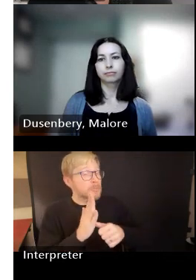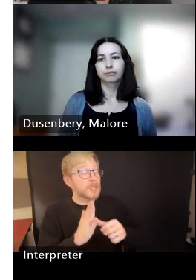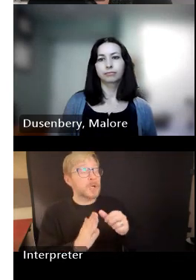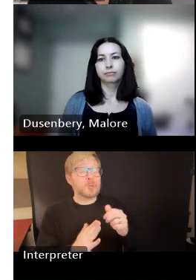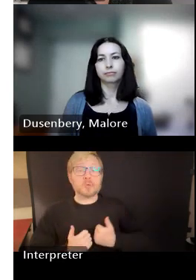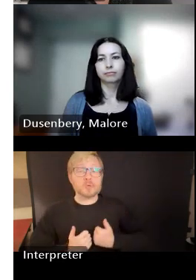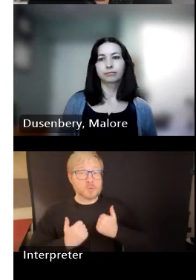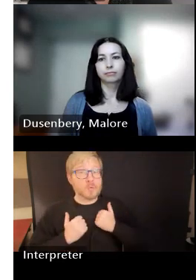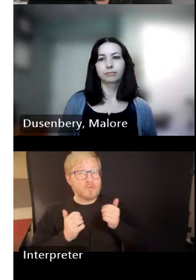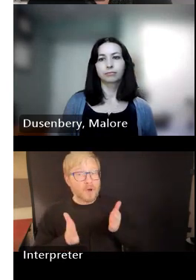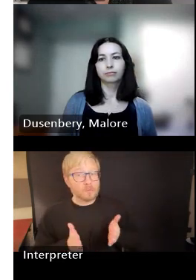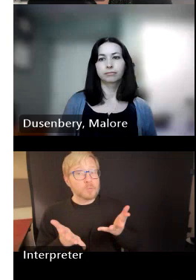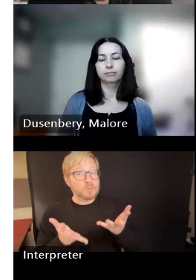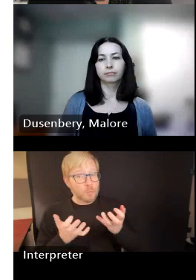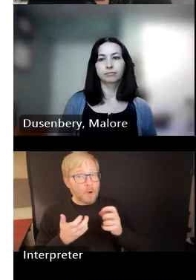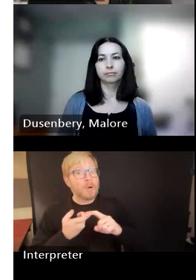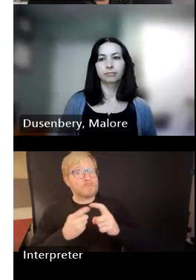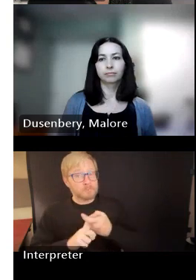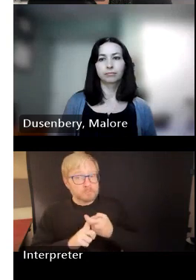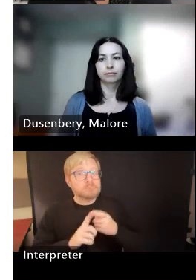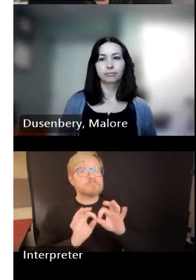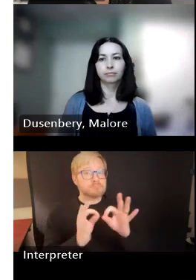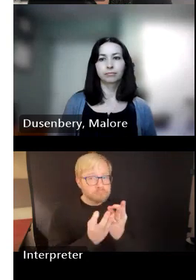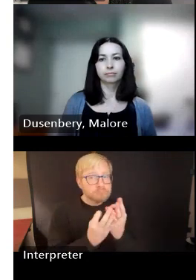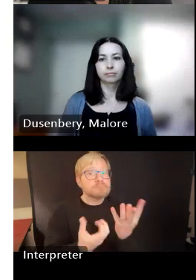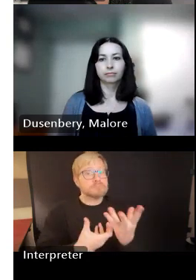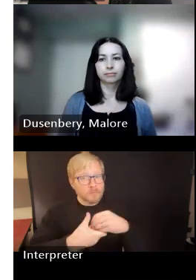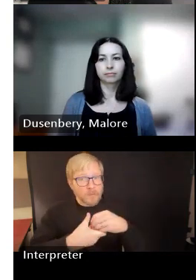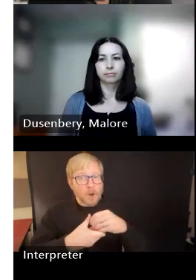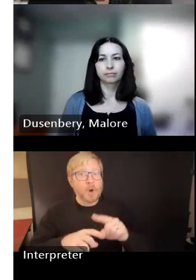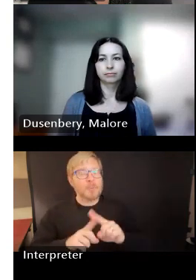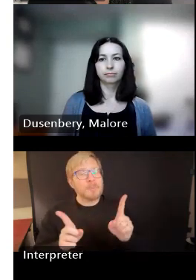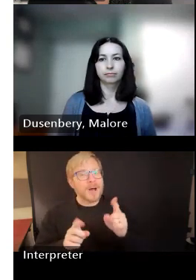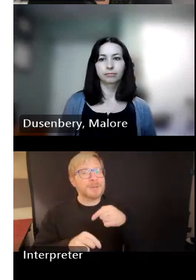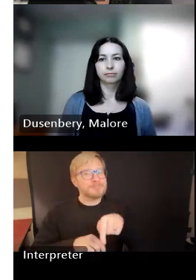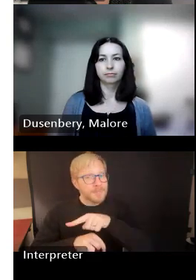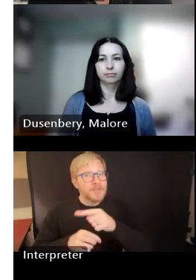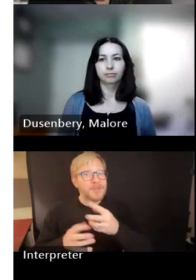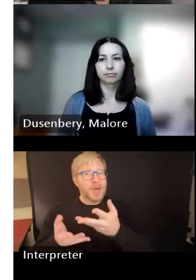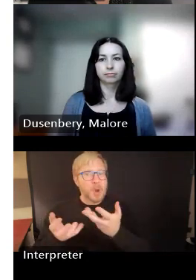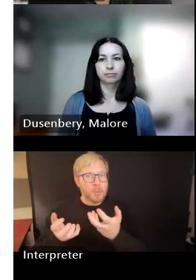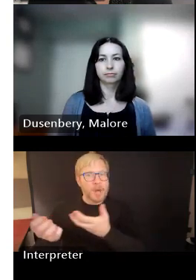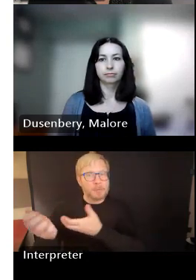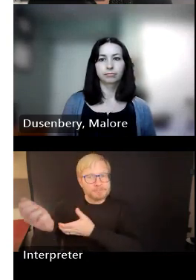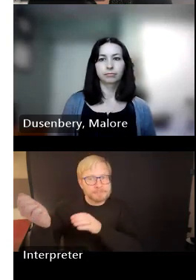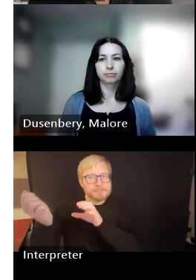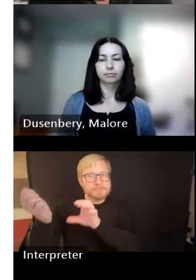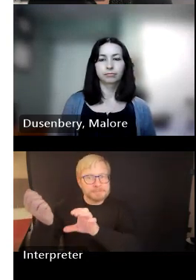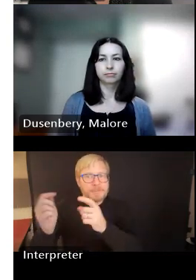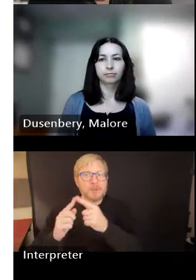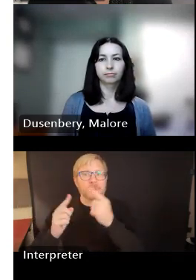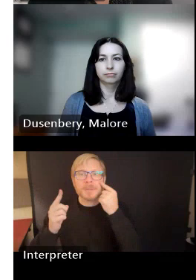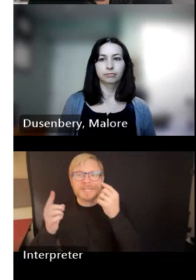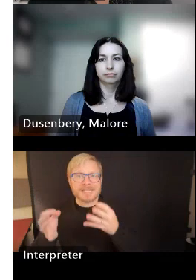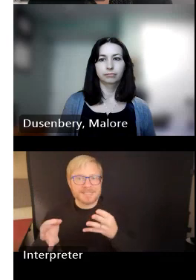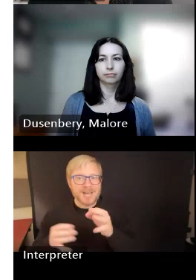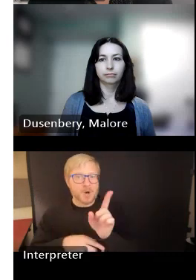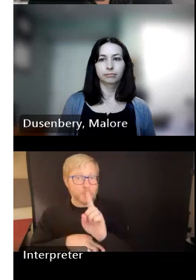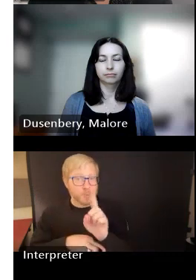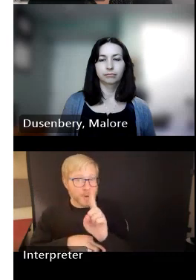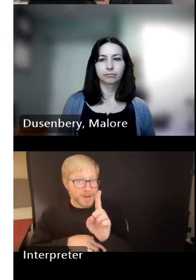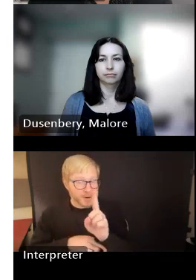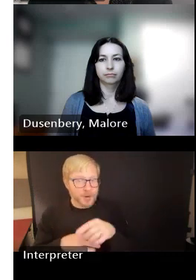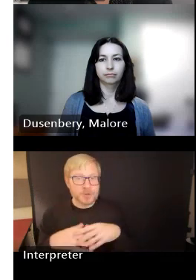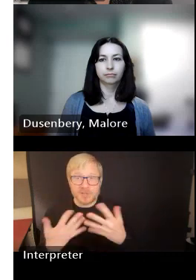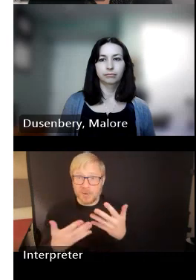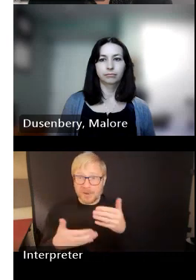And then what we heard that in some courts still across this country, a prosecutor that is very well-meaning has